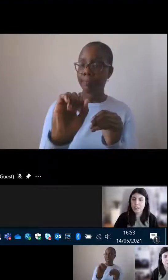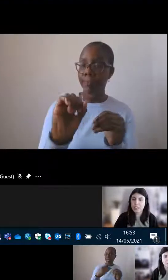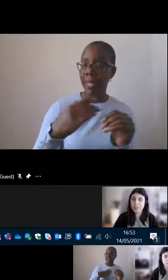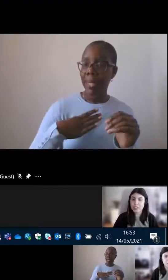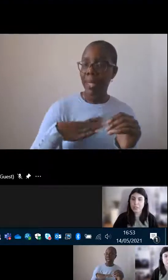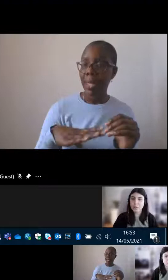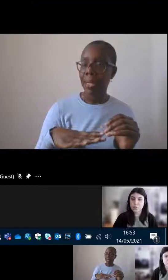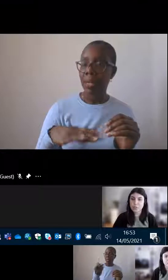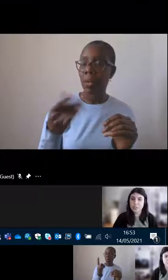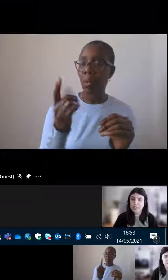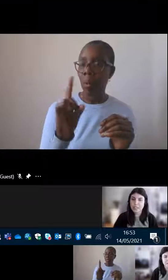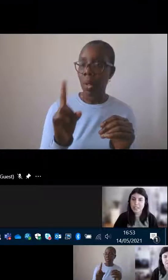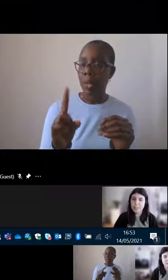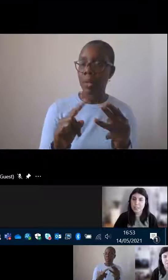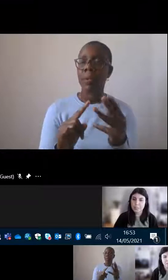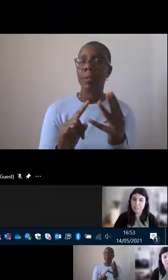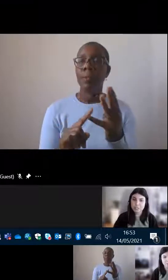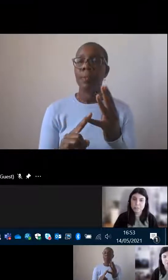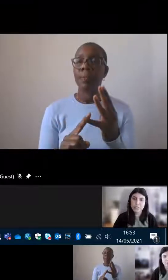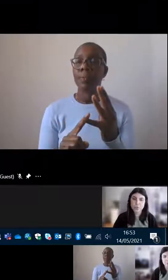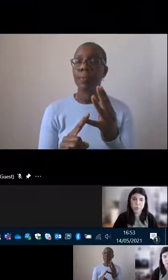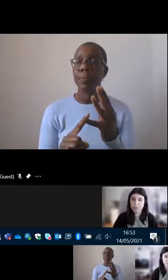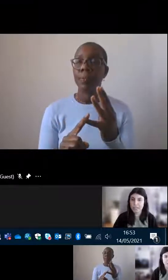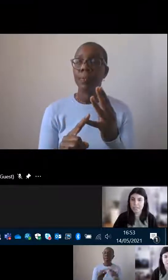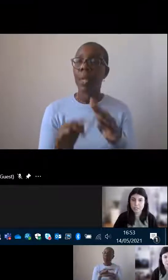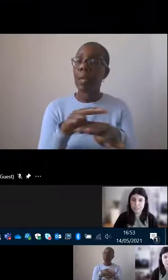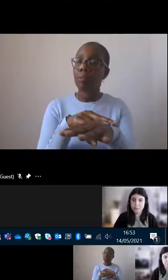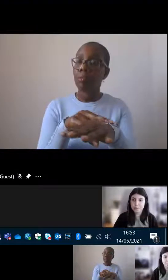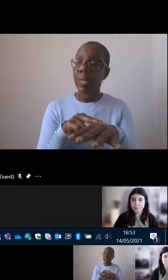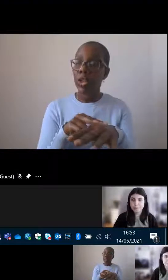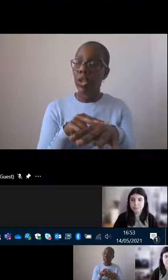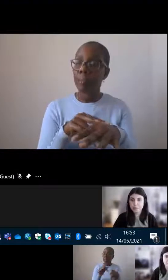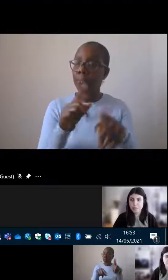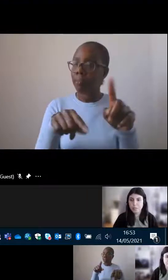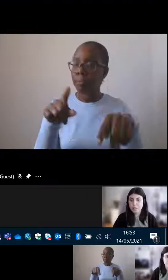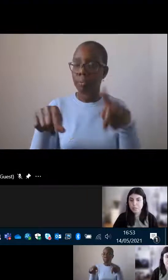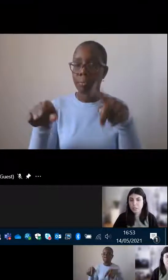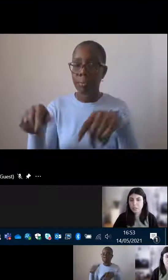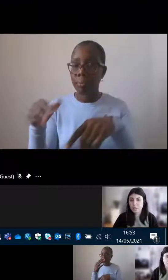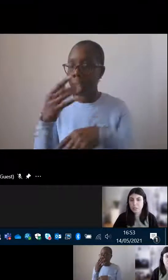also have a look at good quality apprenticeships for all ages,